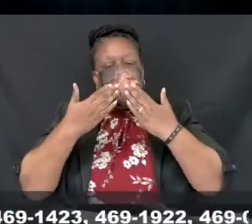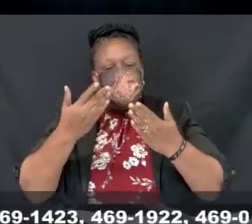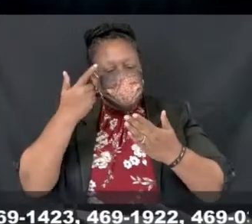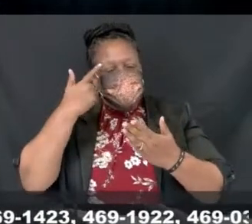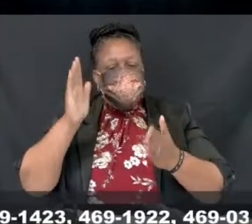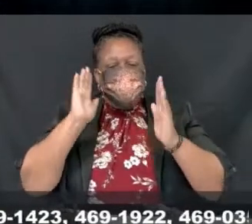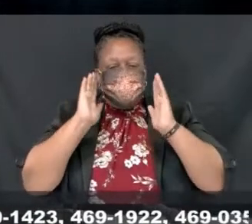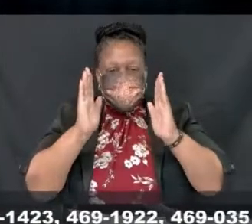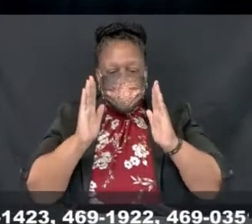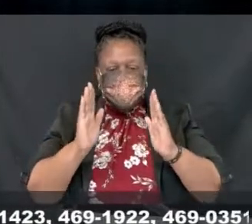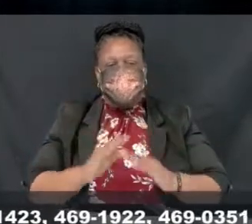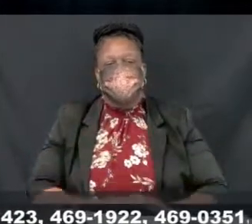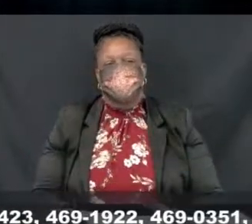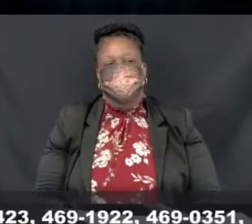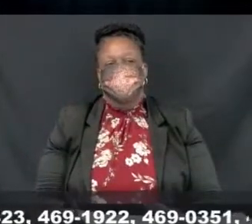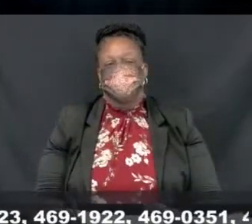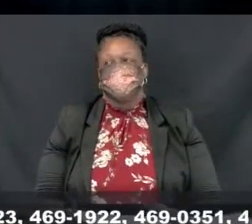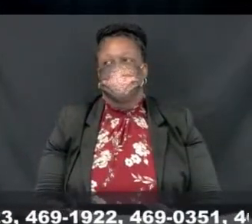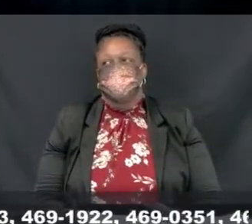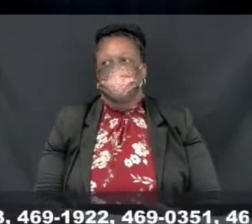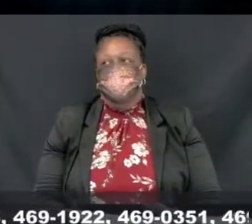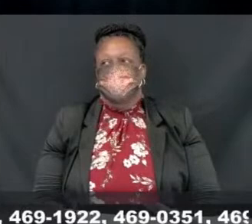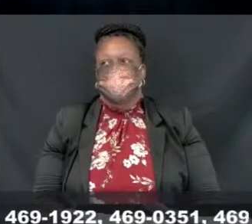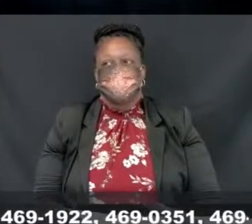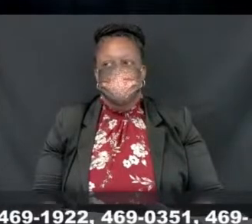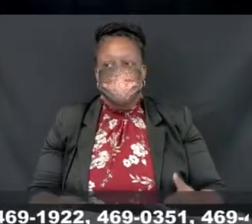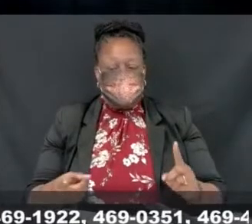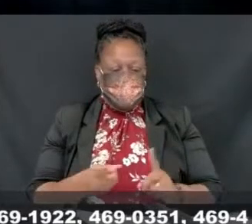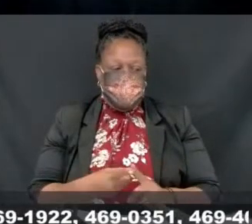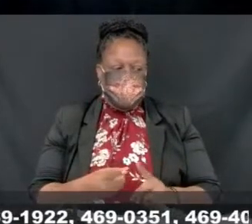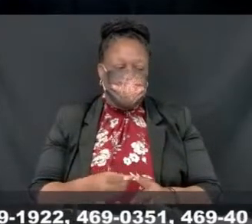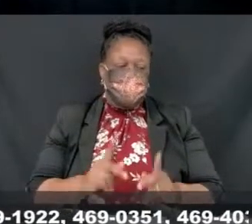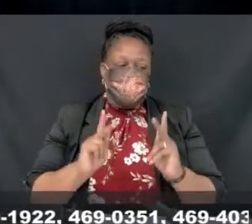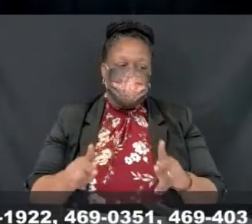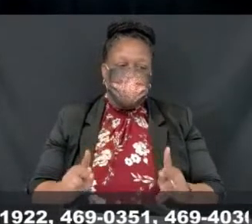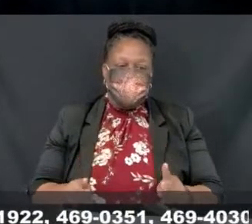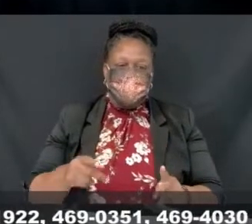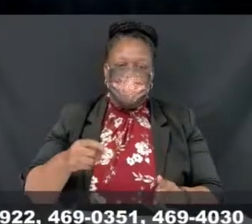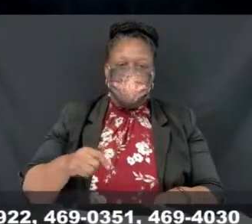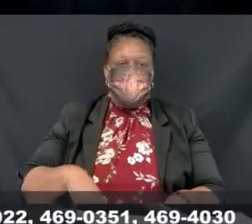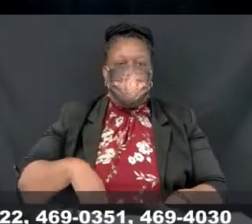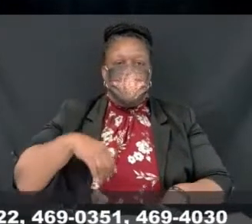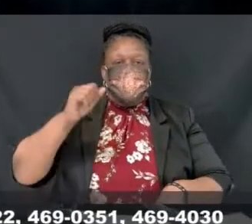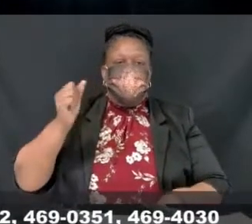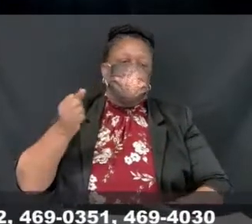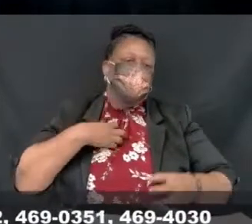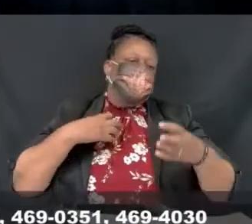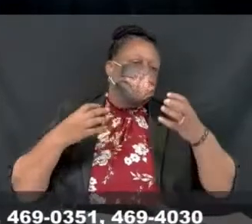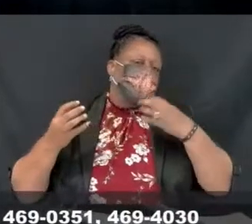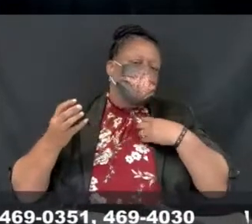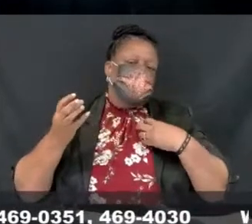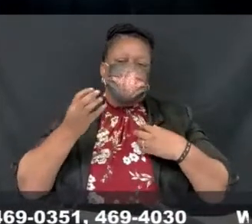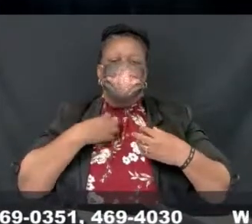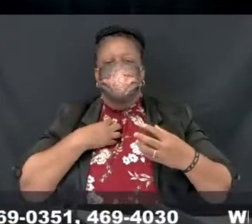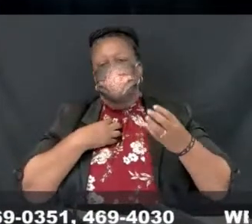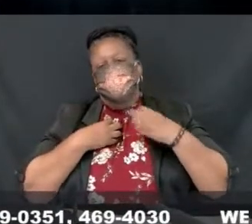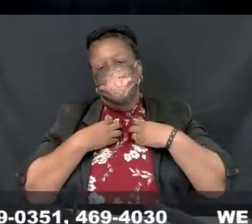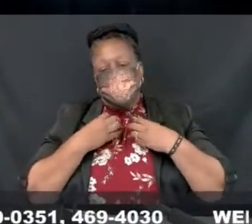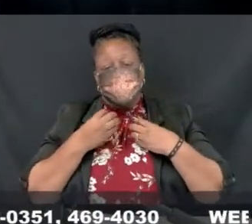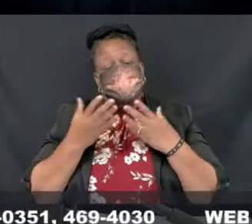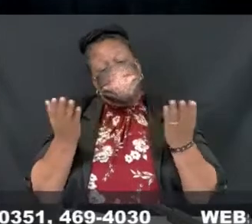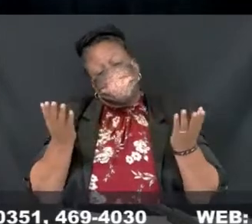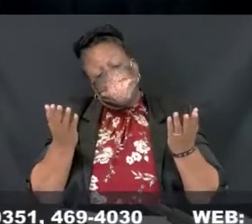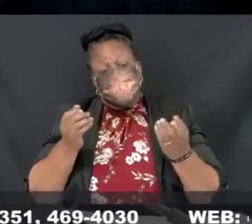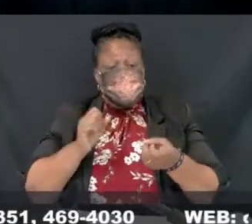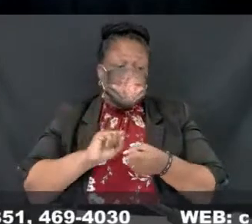we also face. To the critics, we also welcome you. You were part of the process. The only thing is that some of you would have